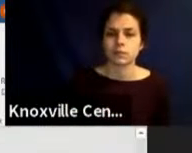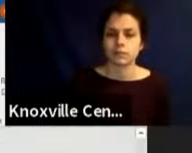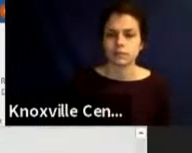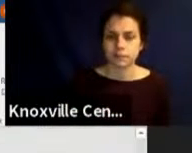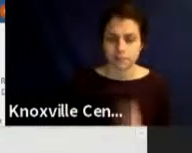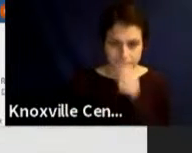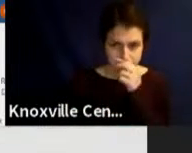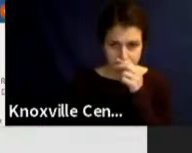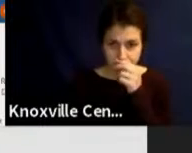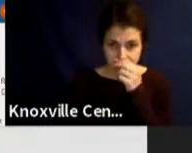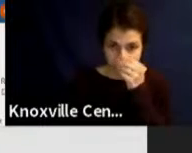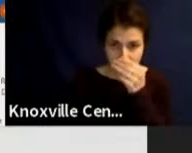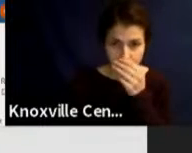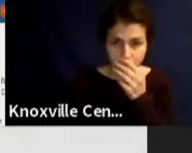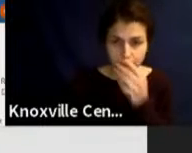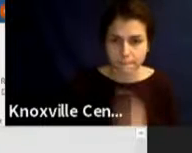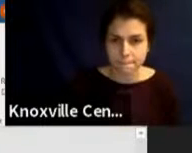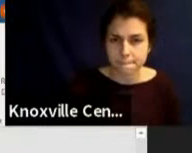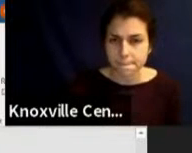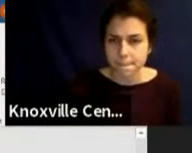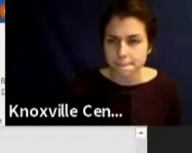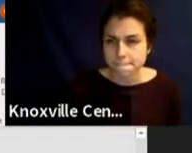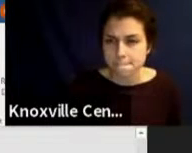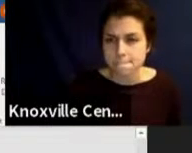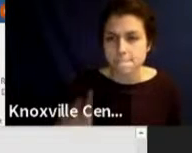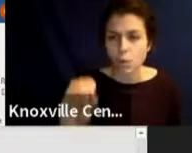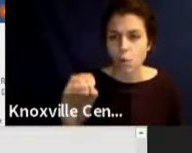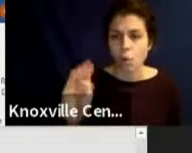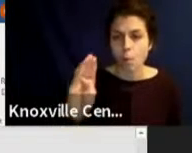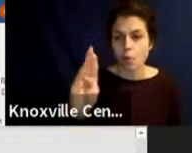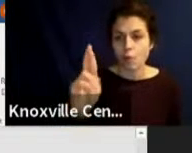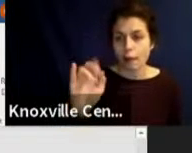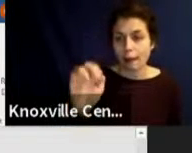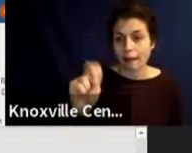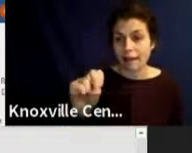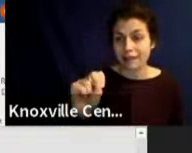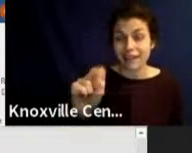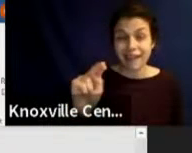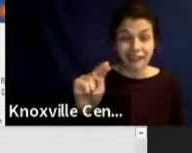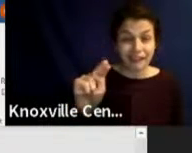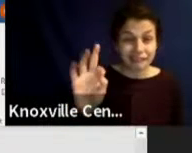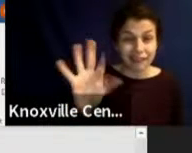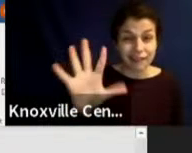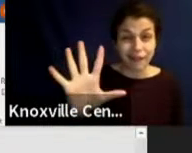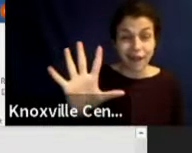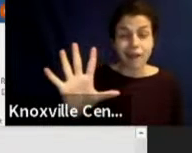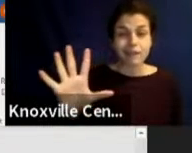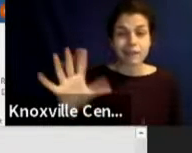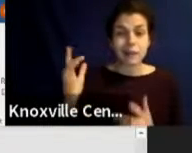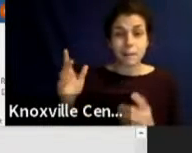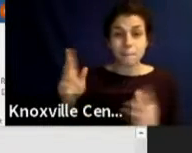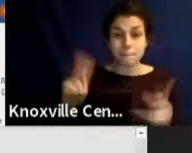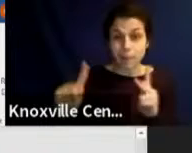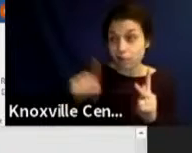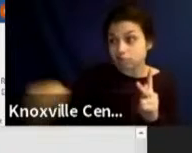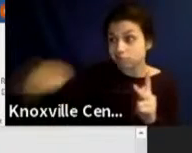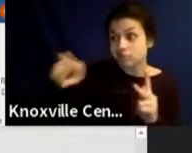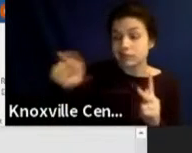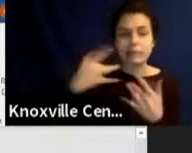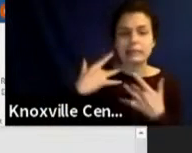Well, the problem with that is that's not something the public would normally use. Yeah, that's specially crafted material, Yeah.